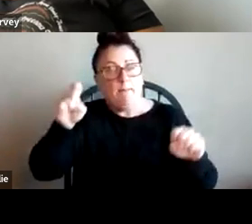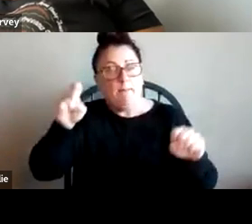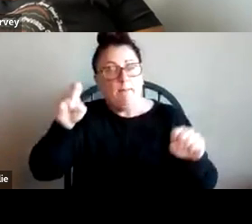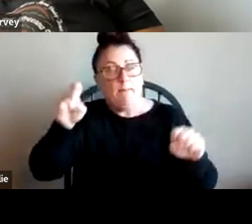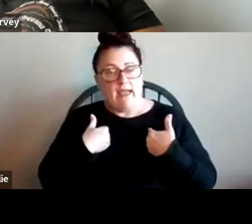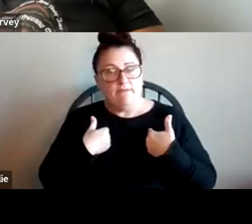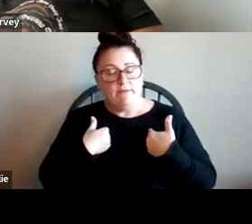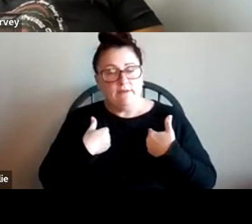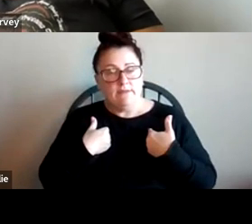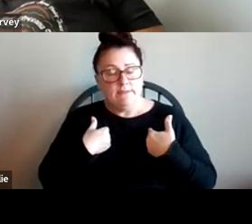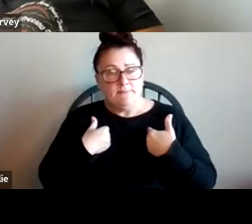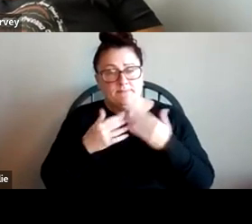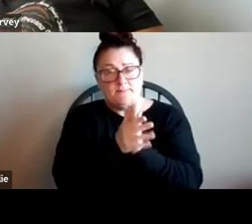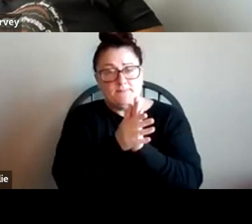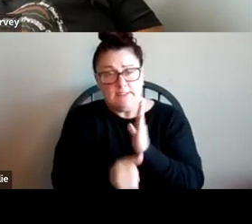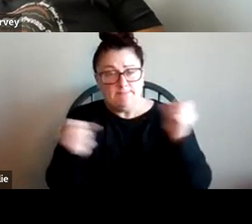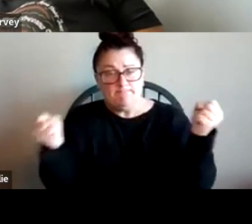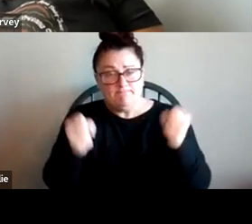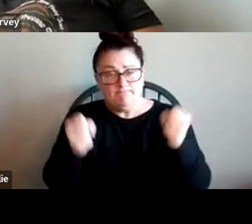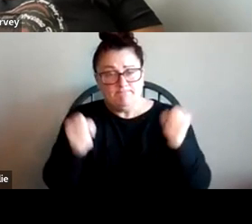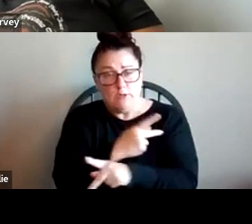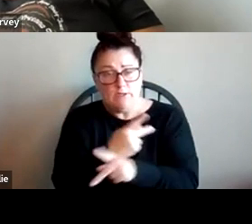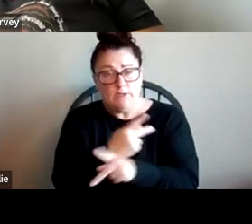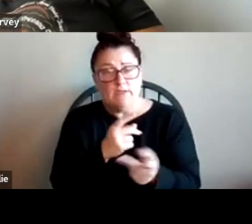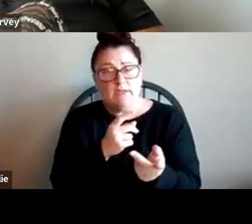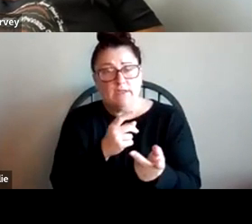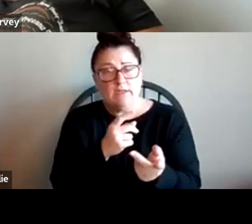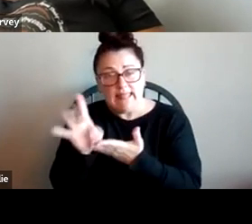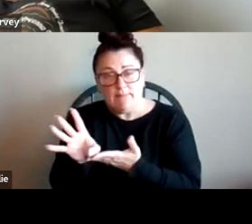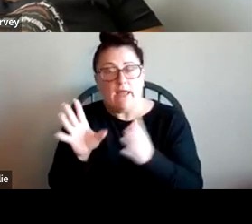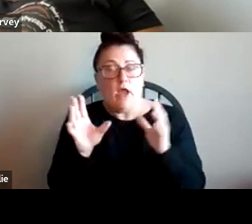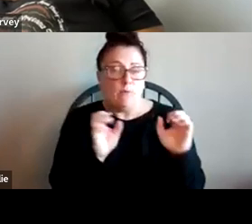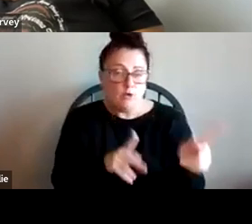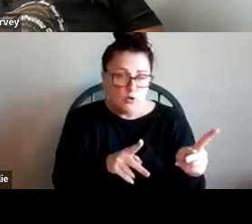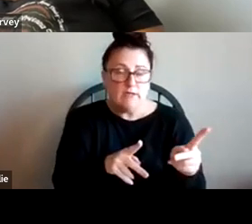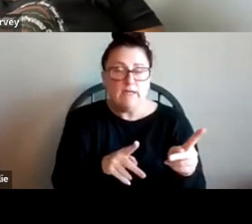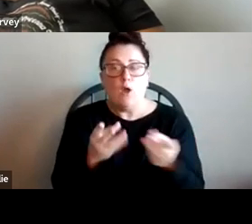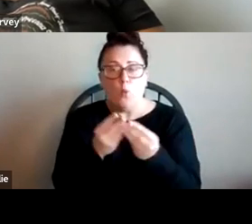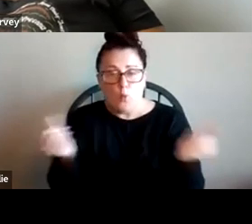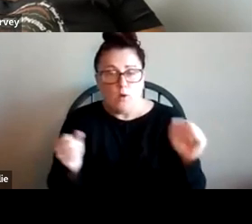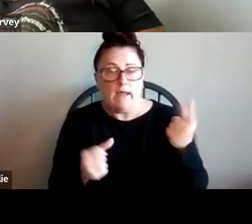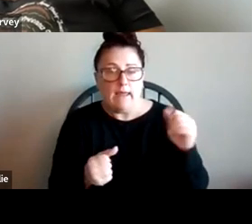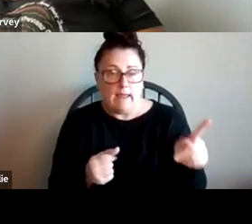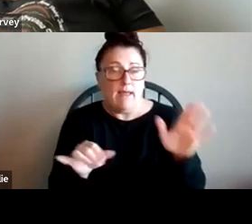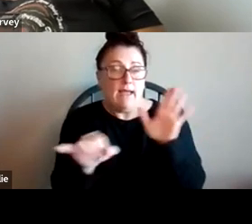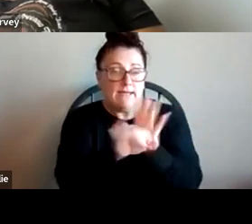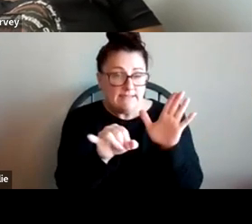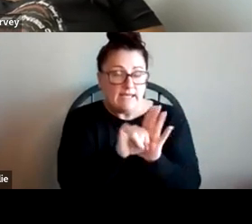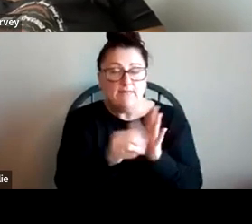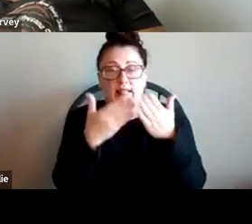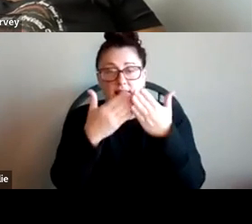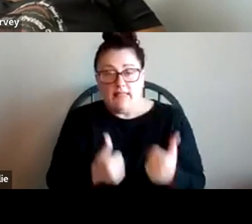the capacity to implement strategies for eliminating opportunity and achievement gaps, and for identifying and